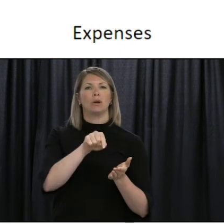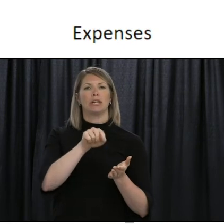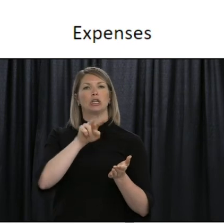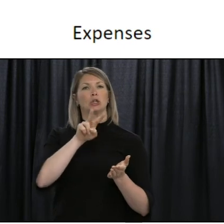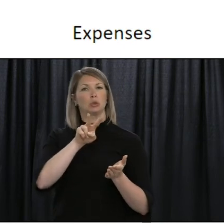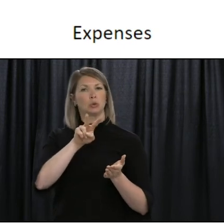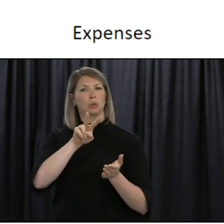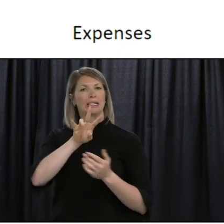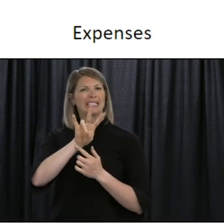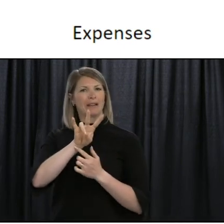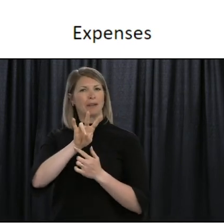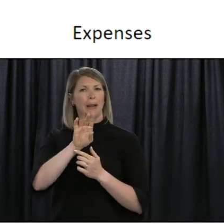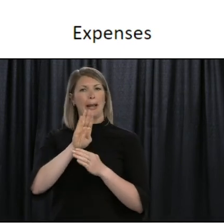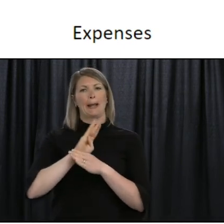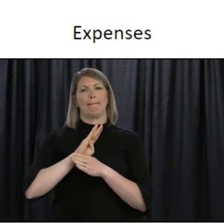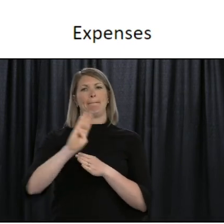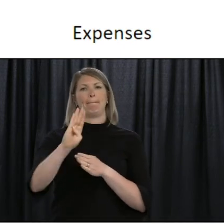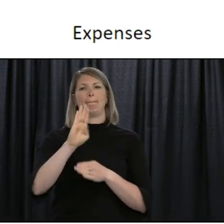$1.27 billion.